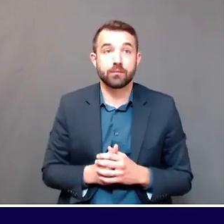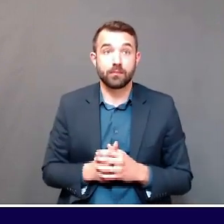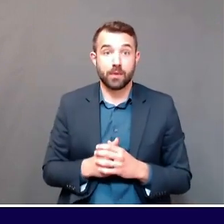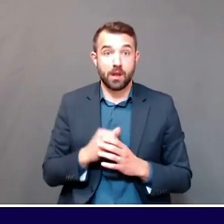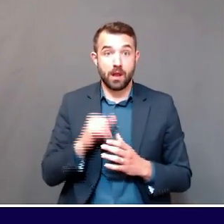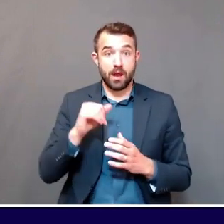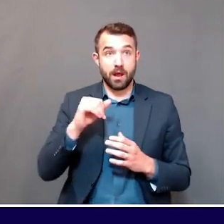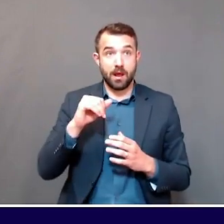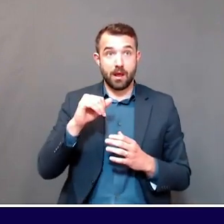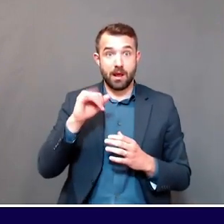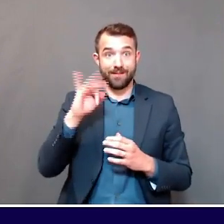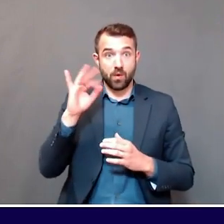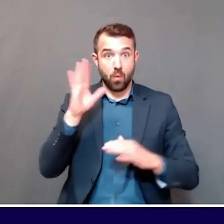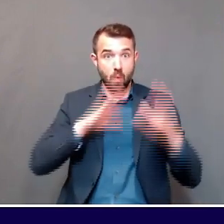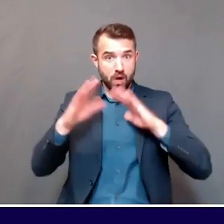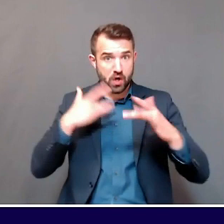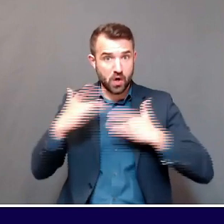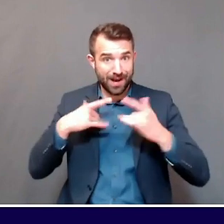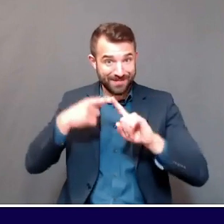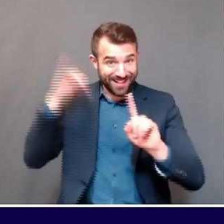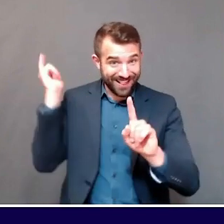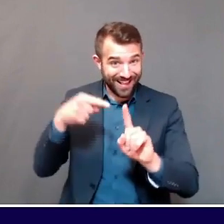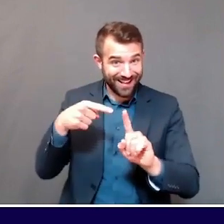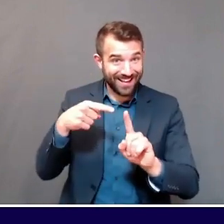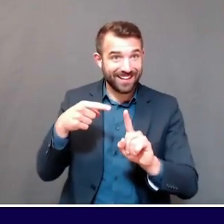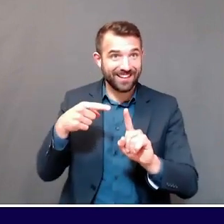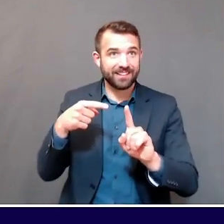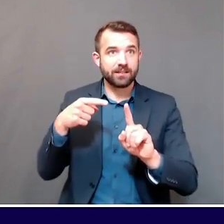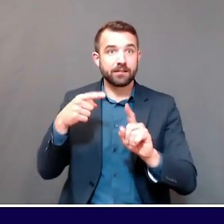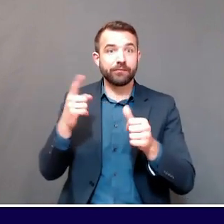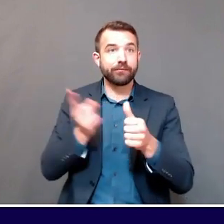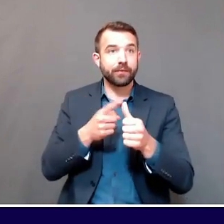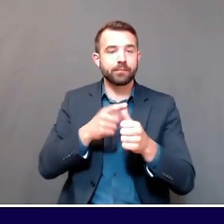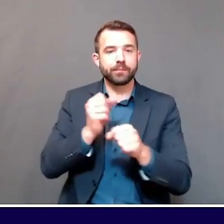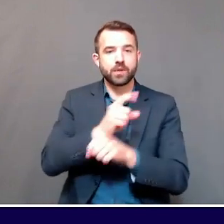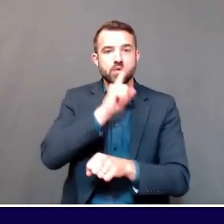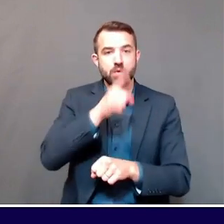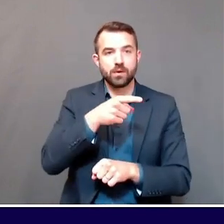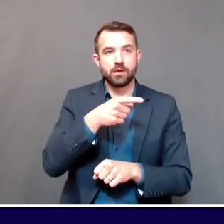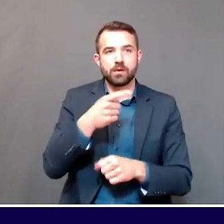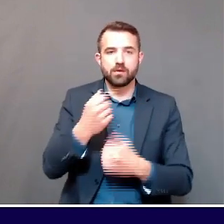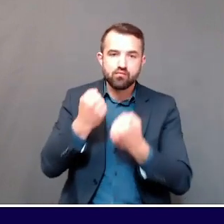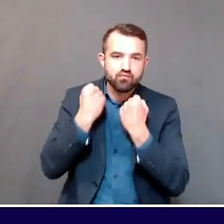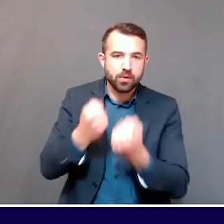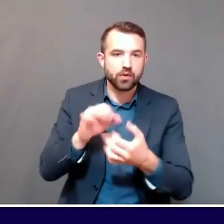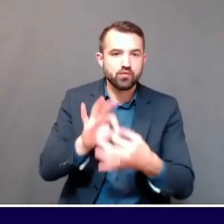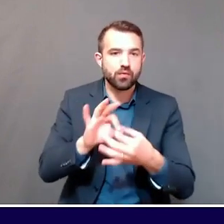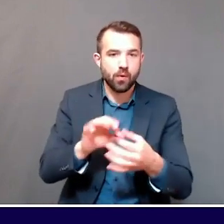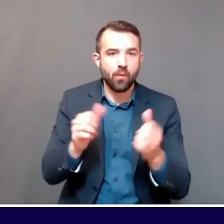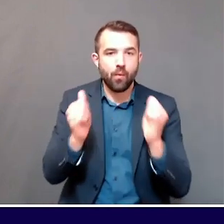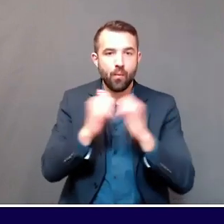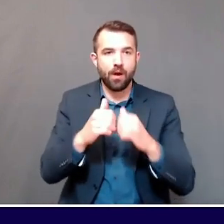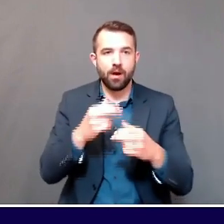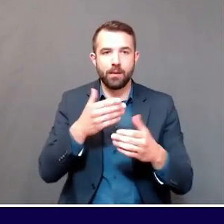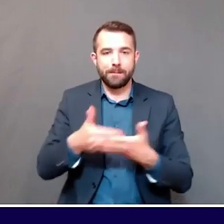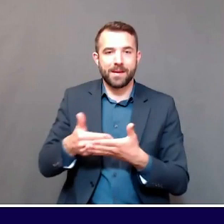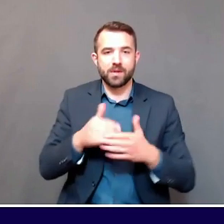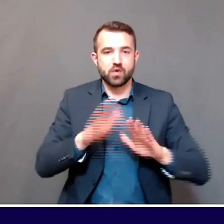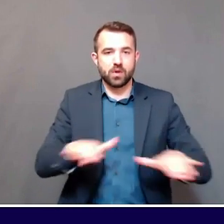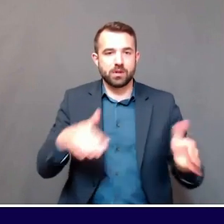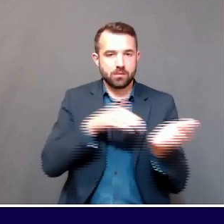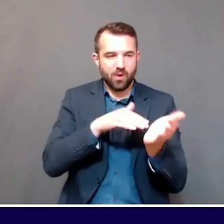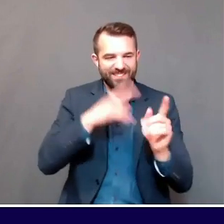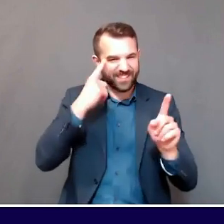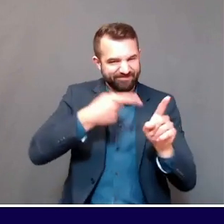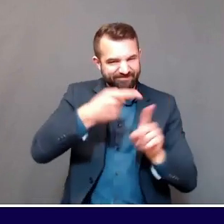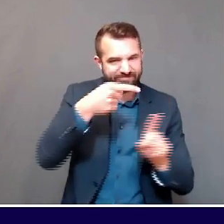you've still got that strong connection with your pediatrician or family practitioner. If you've been putting off those well